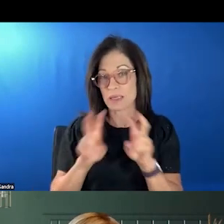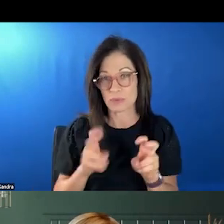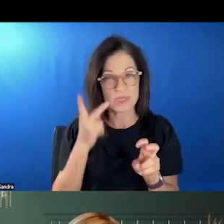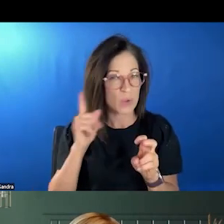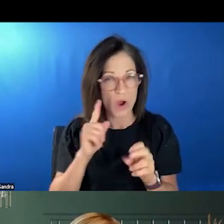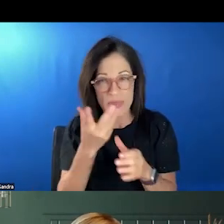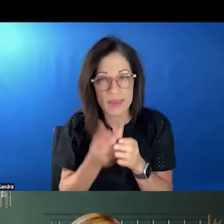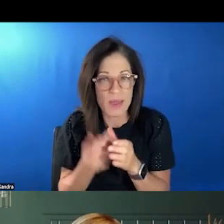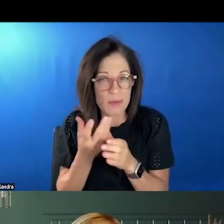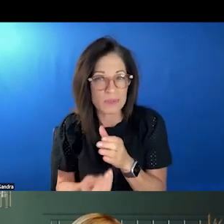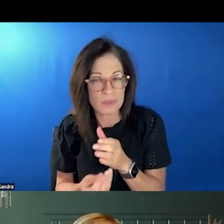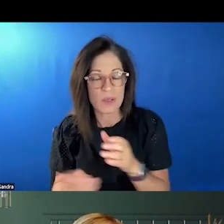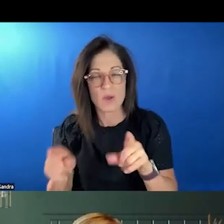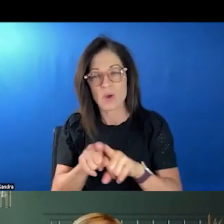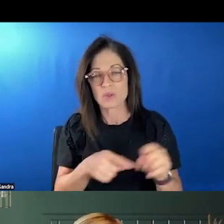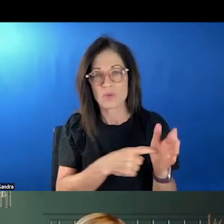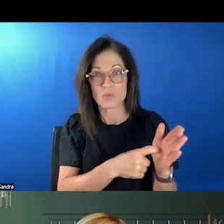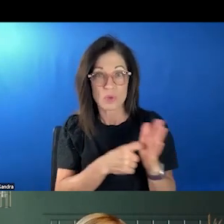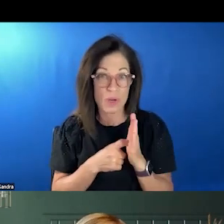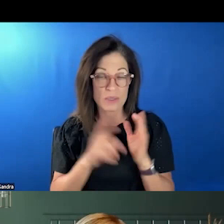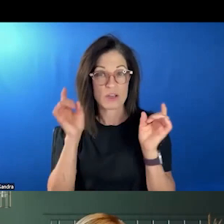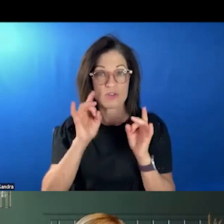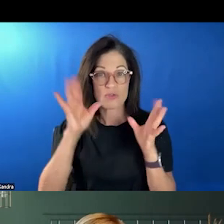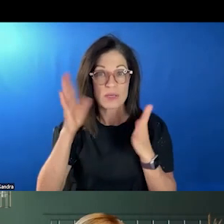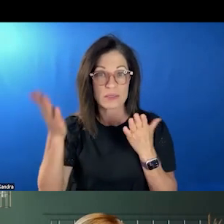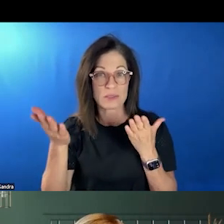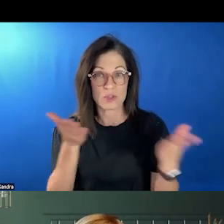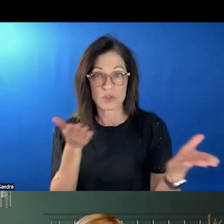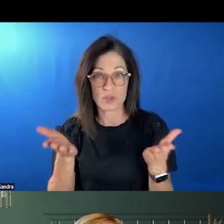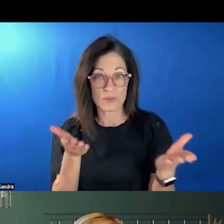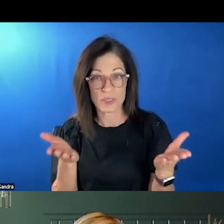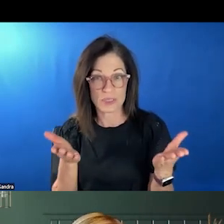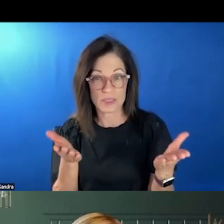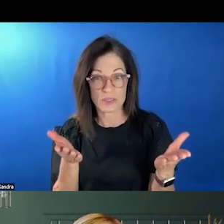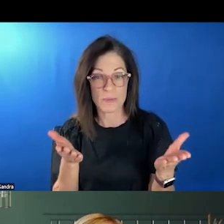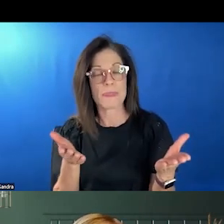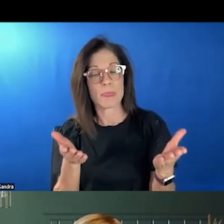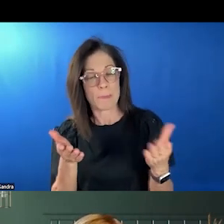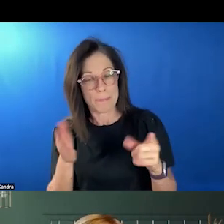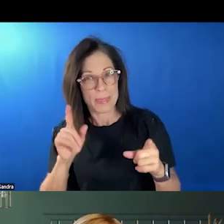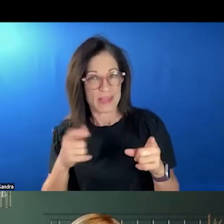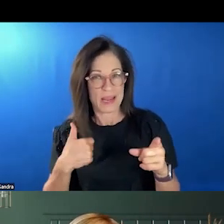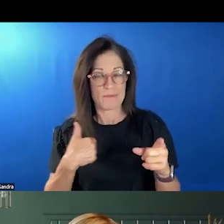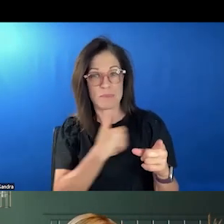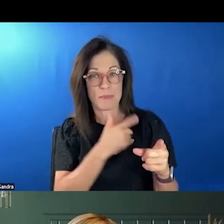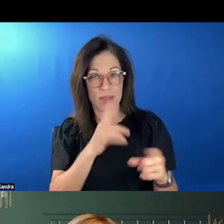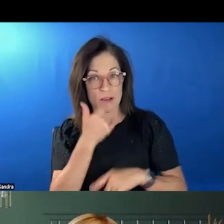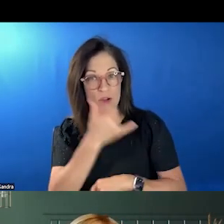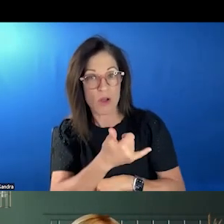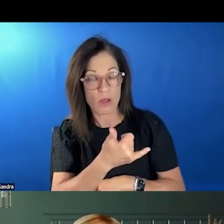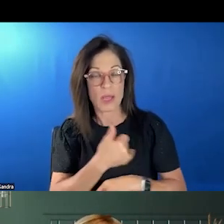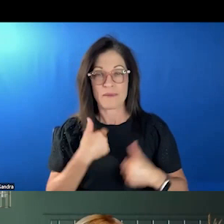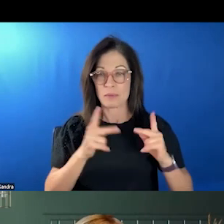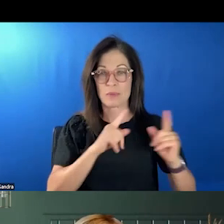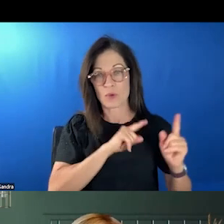They require that crisis services, having a number to call, having people to go out,